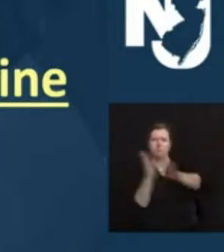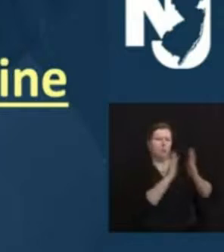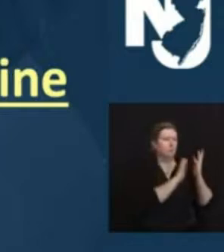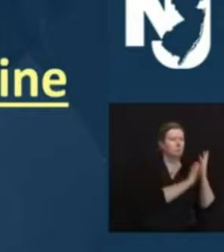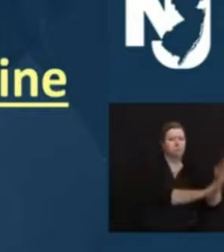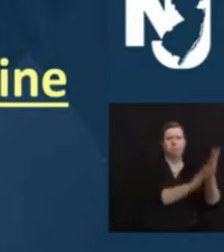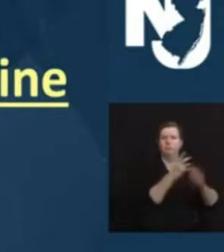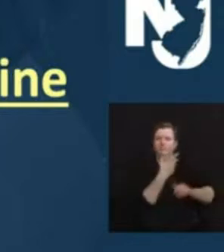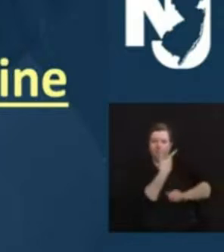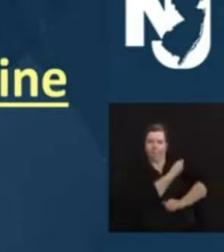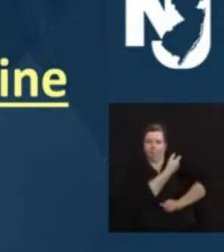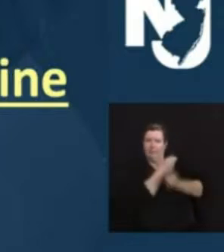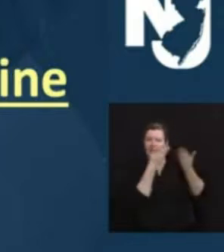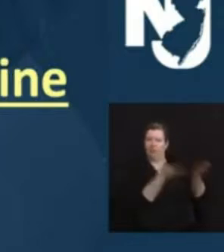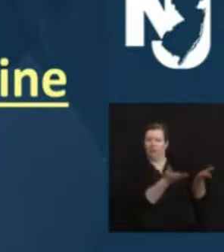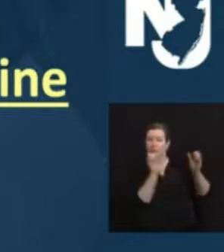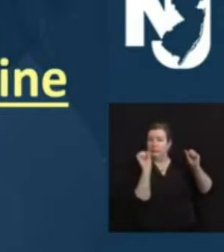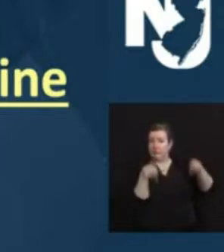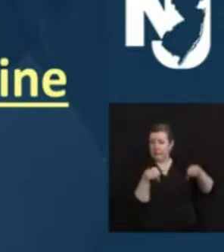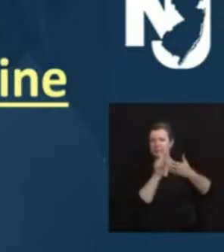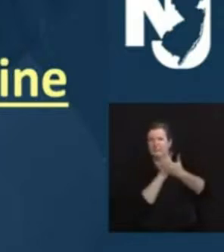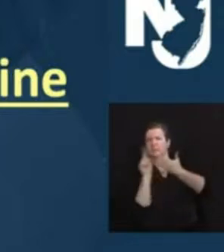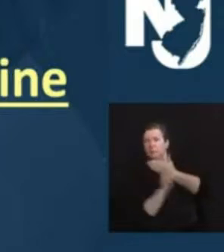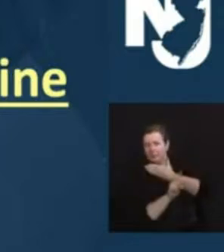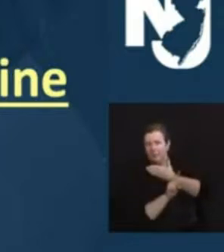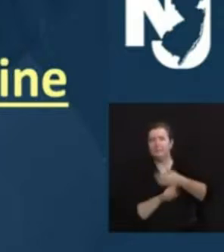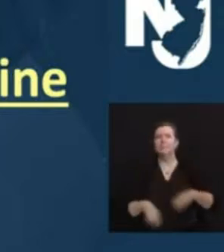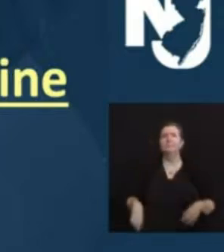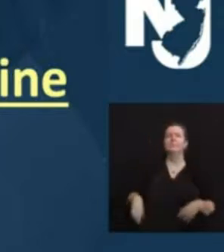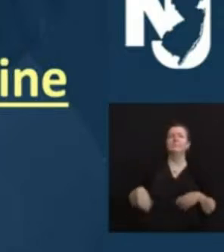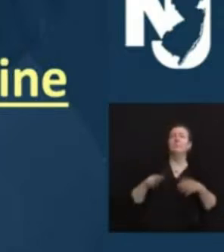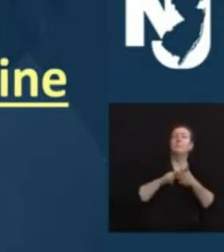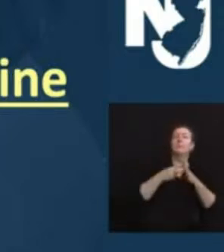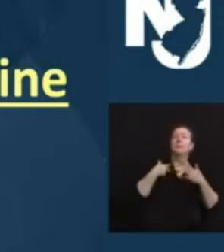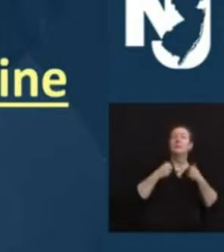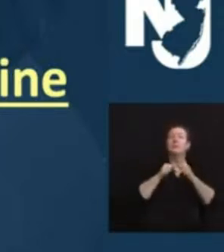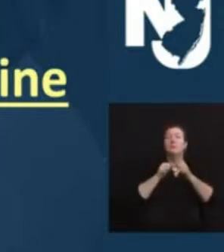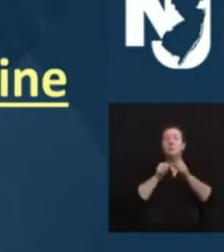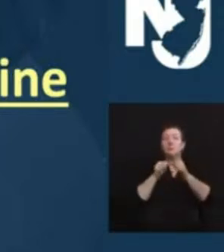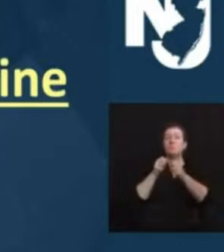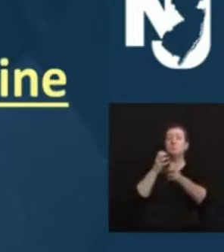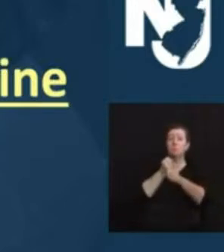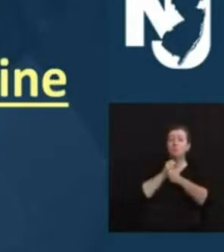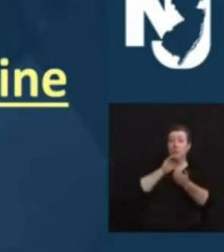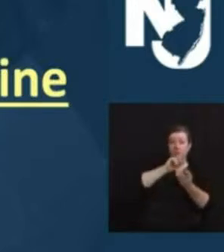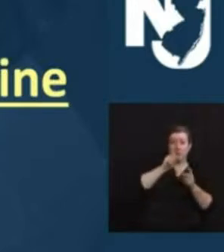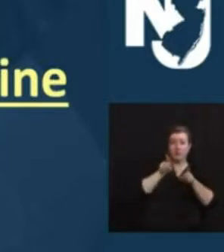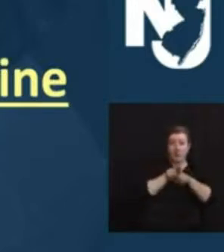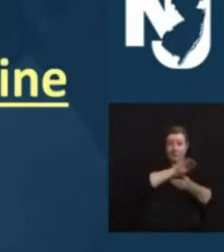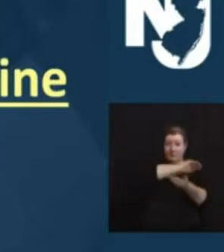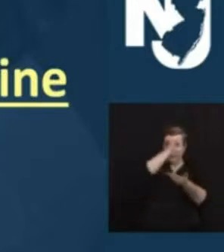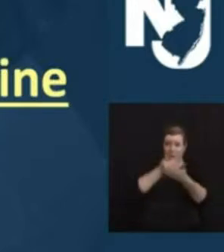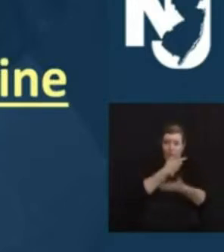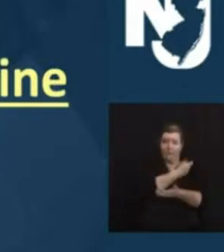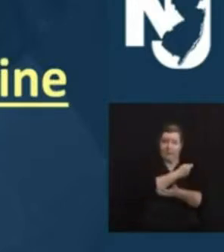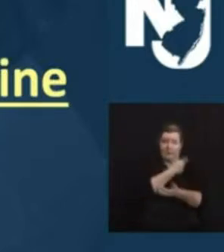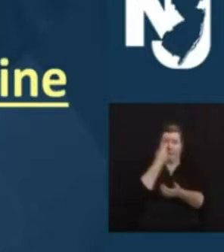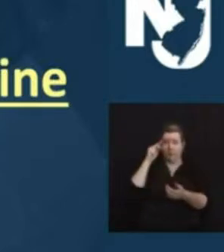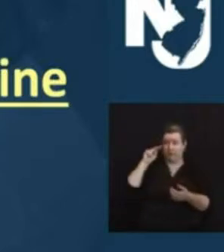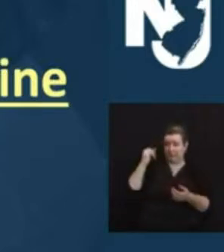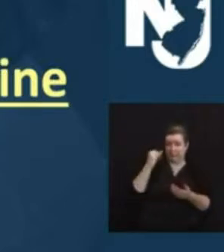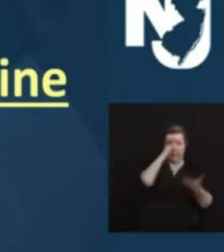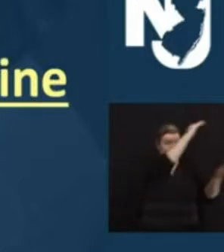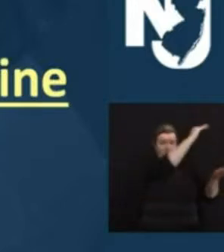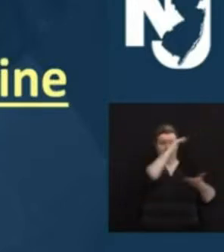good opportunity to speak to incoming CEO. Now she started, I think this is her 3rd day, Karen Lynch. David, you were on with me on Friday. Talk about